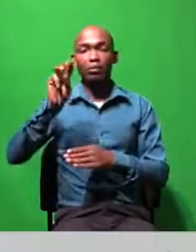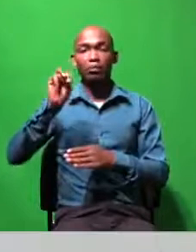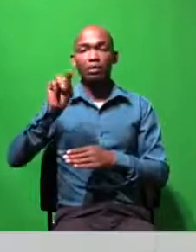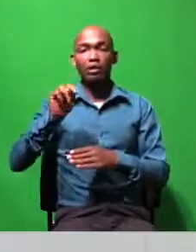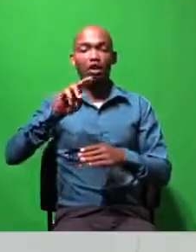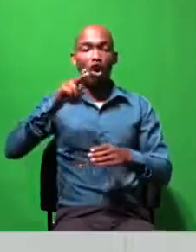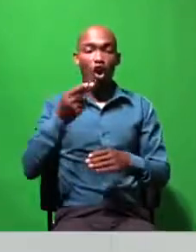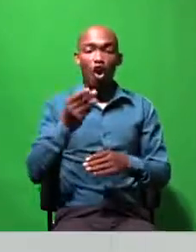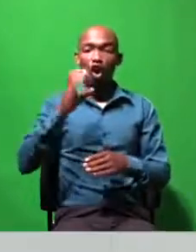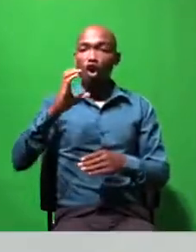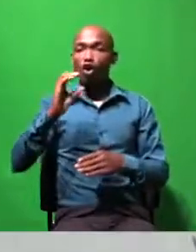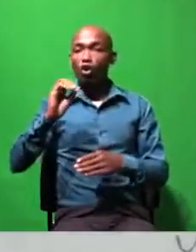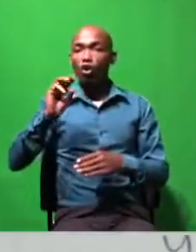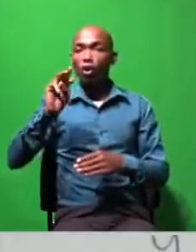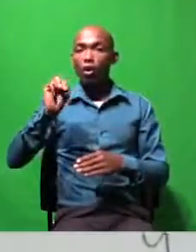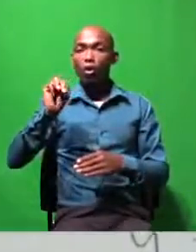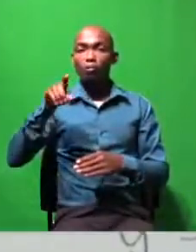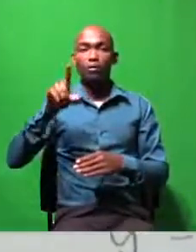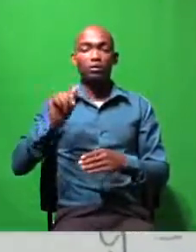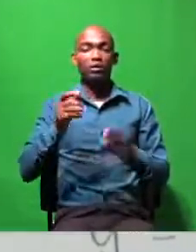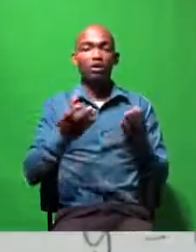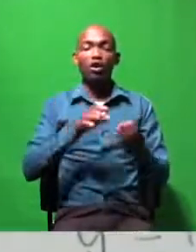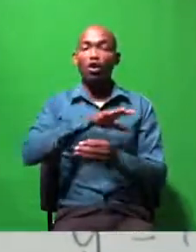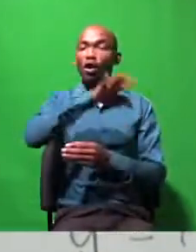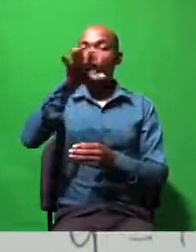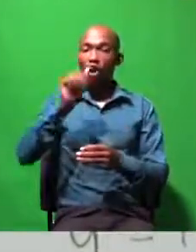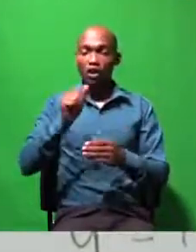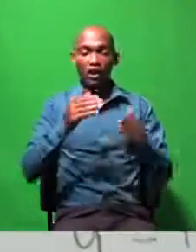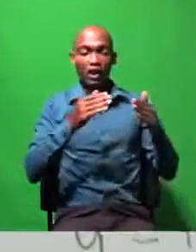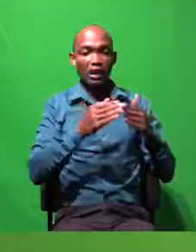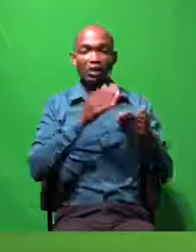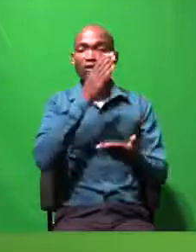complemental, or using a full turn. Okay.